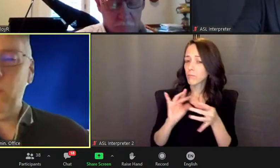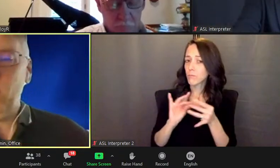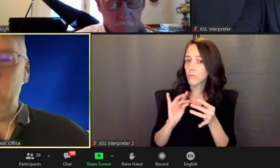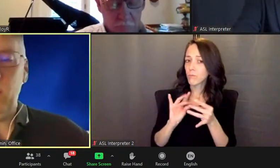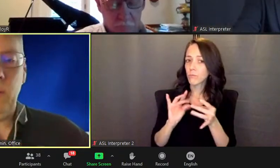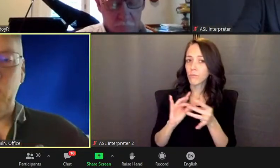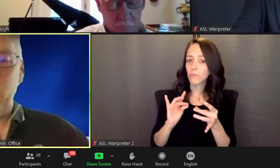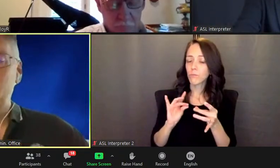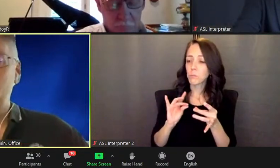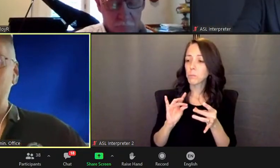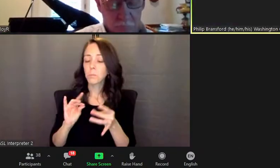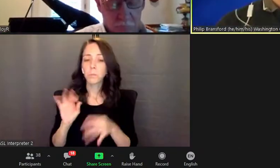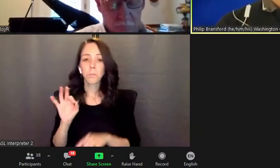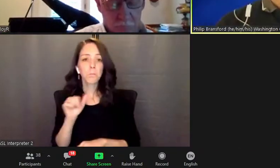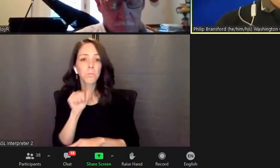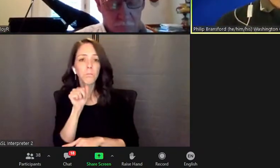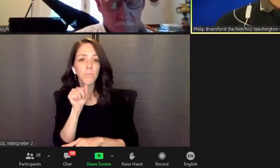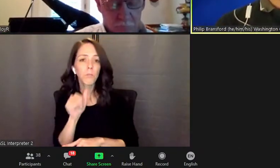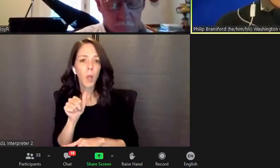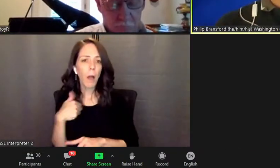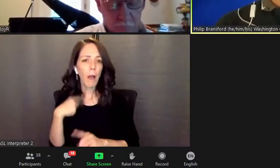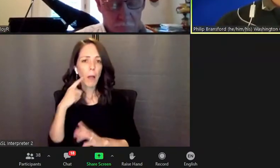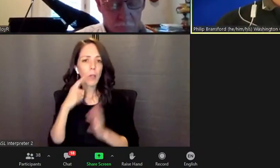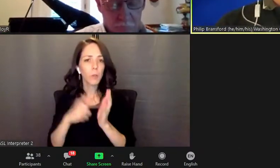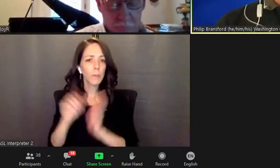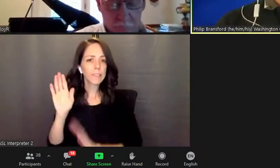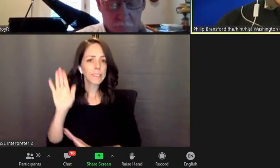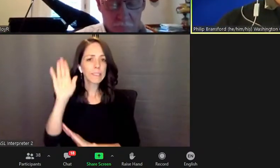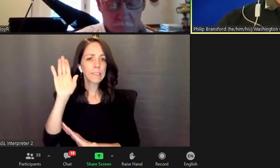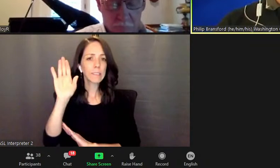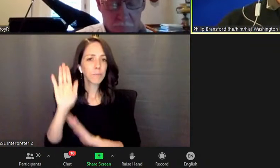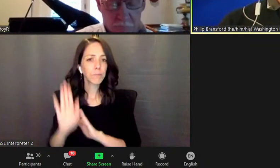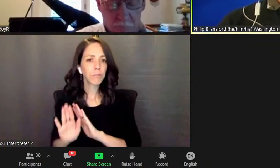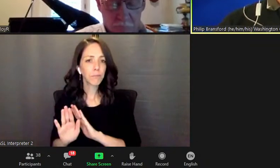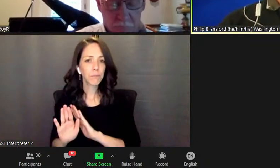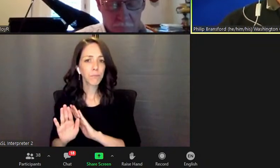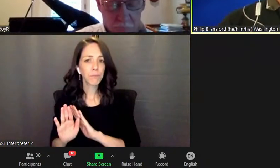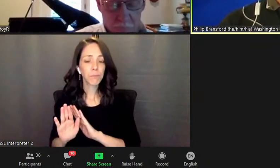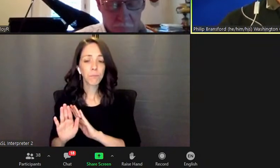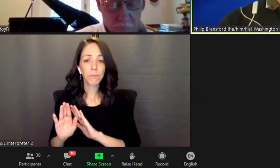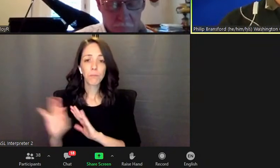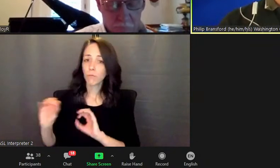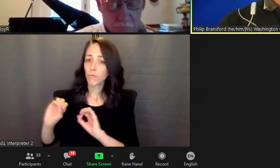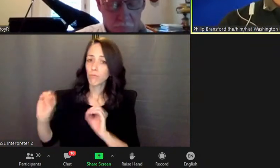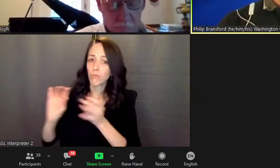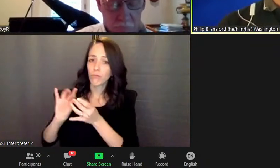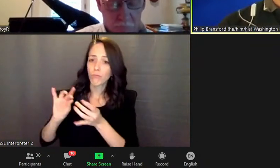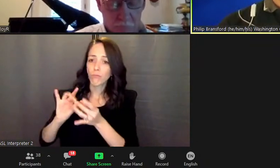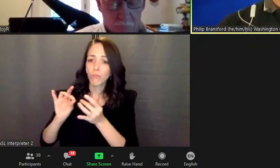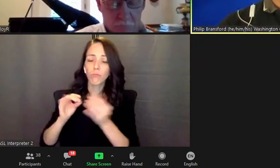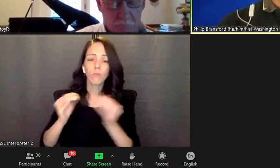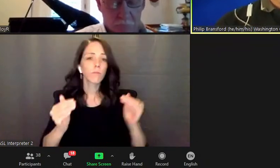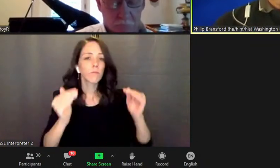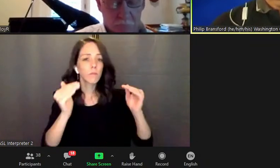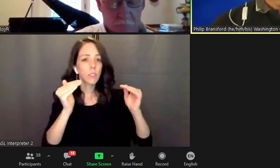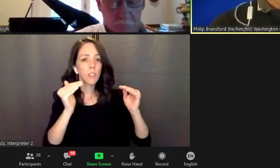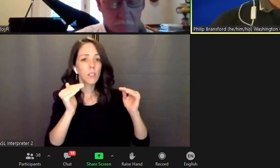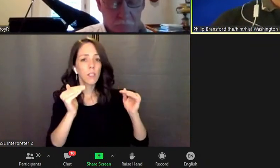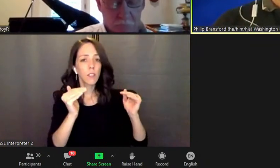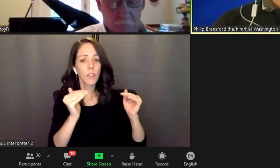And if not, we are ready for the next comment or question from